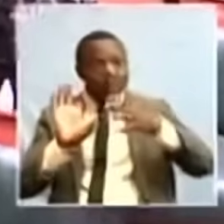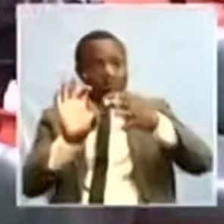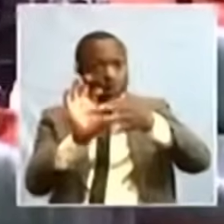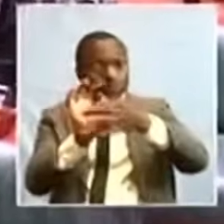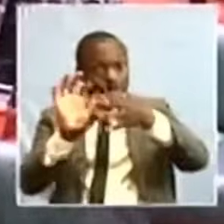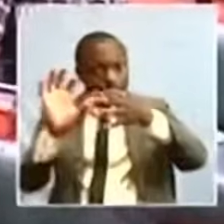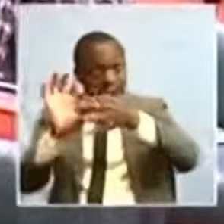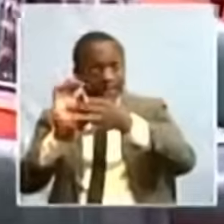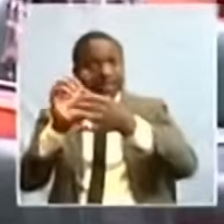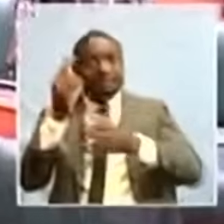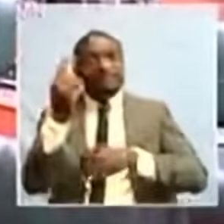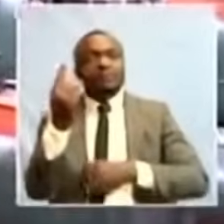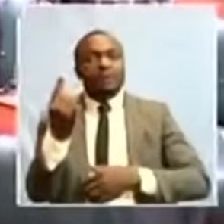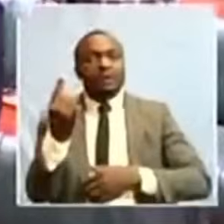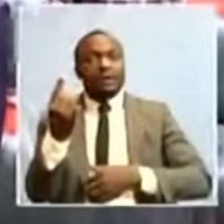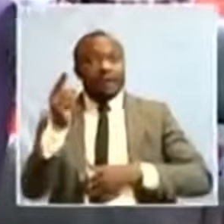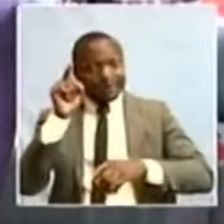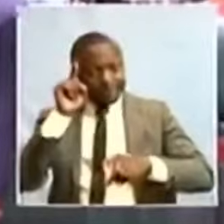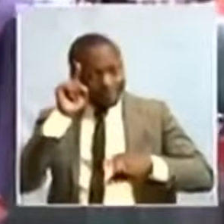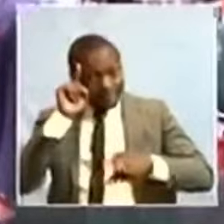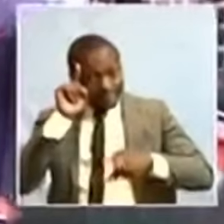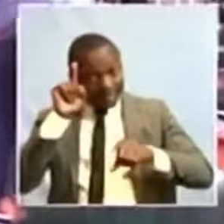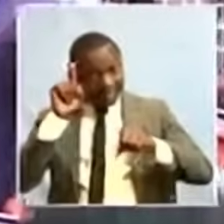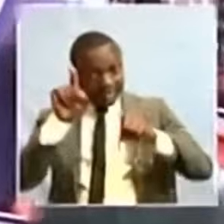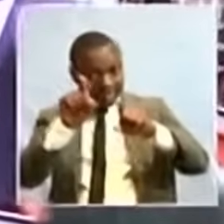people join as one,